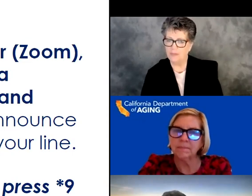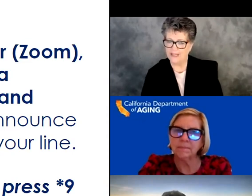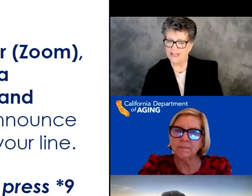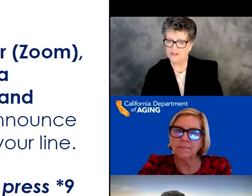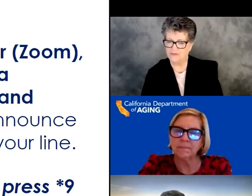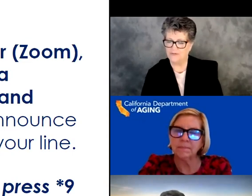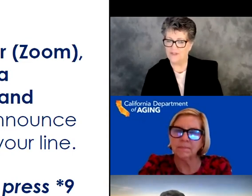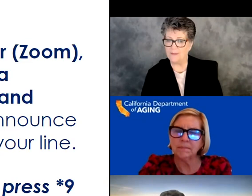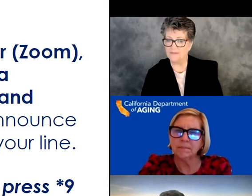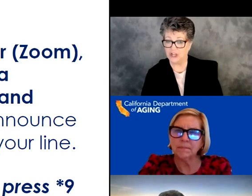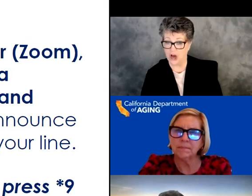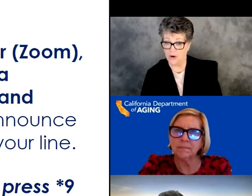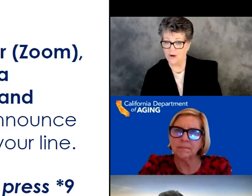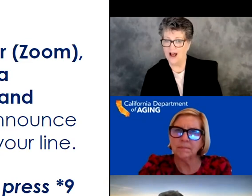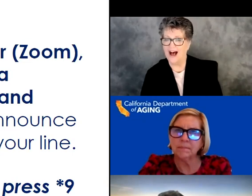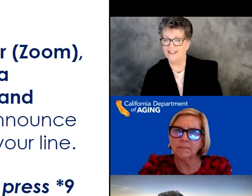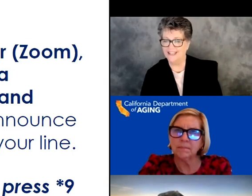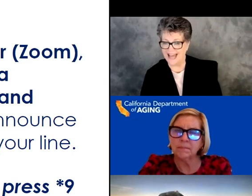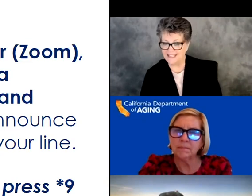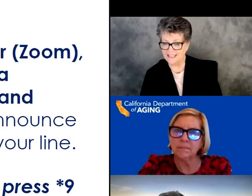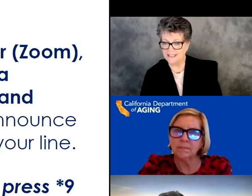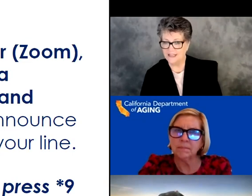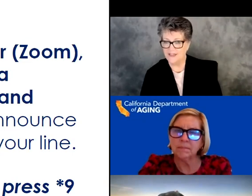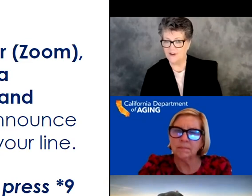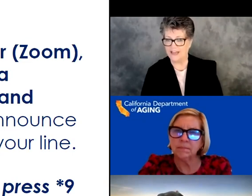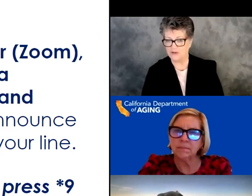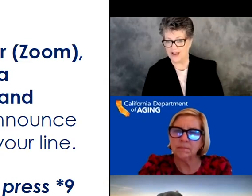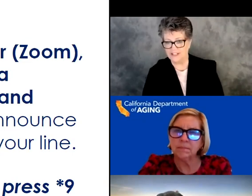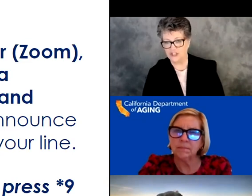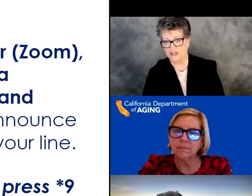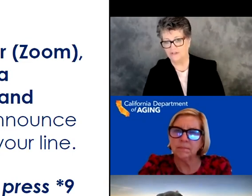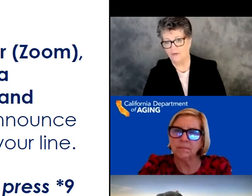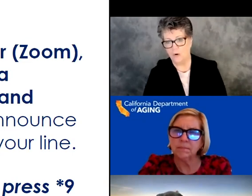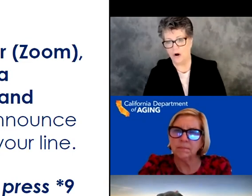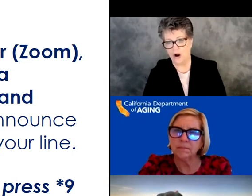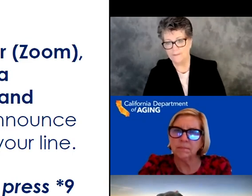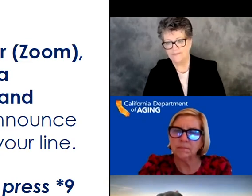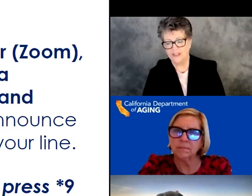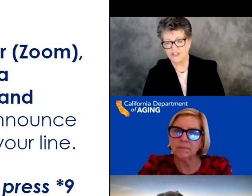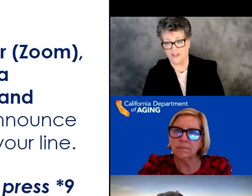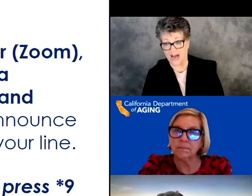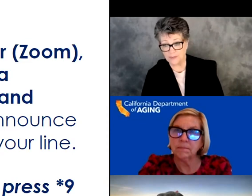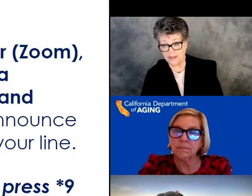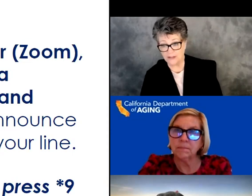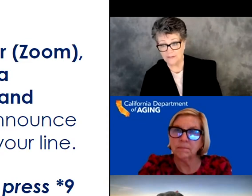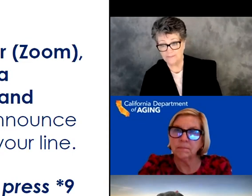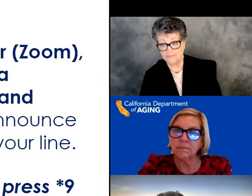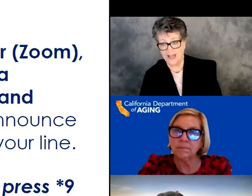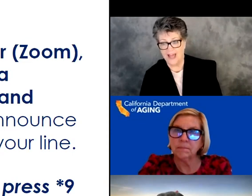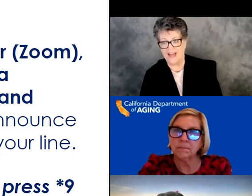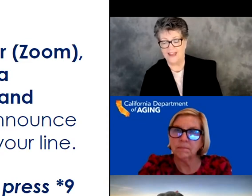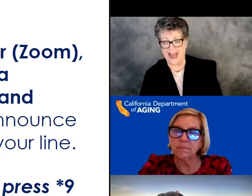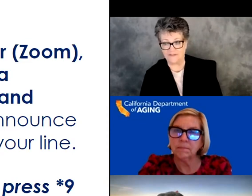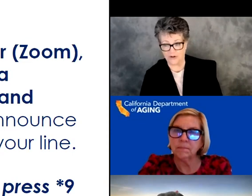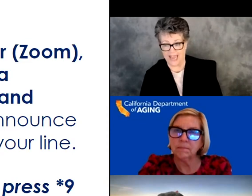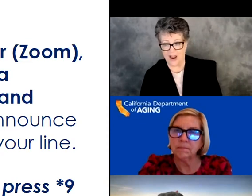no place for them to go unless they're being transitioned to the hospital